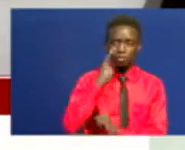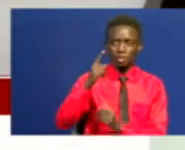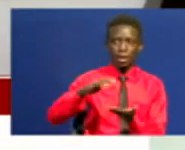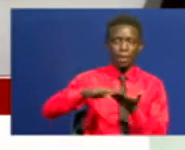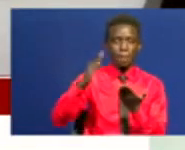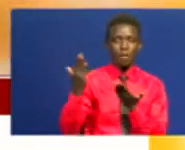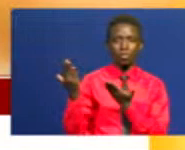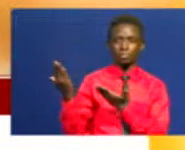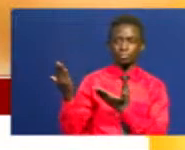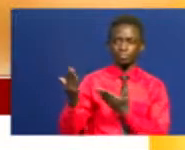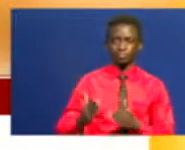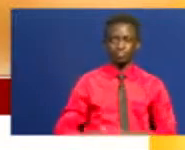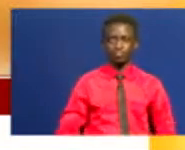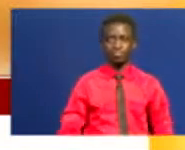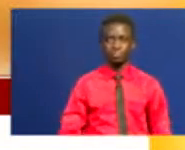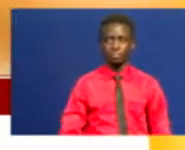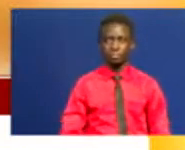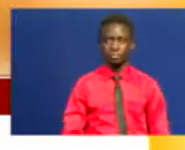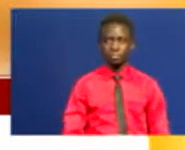reports.